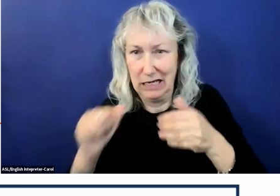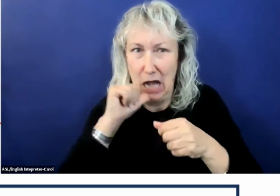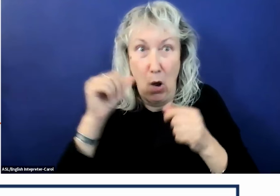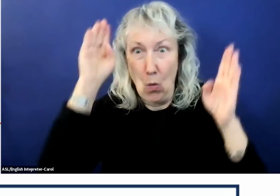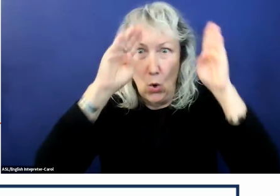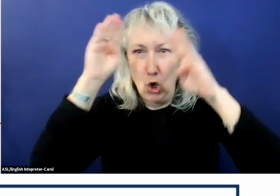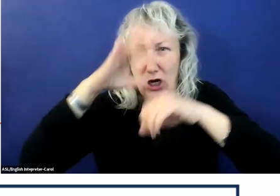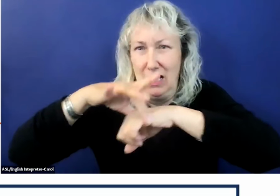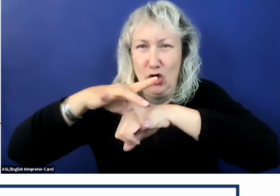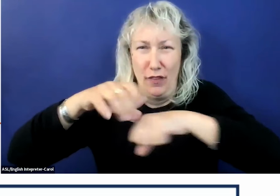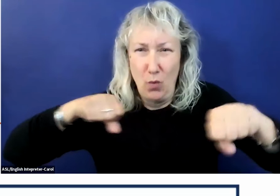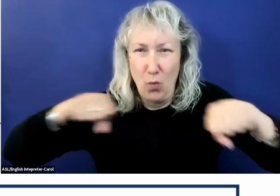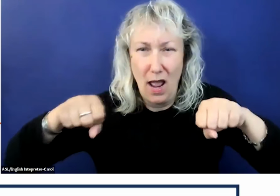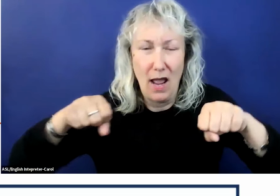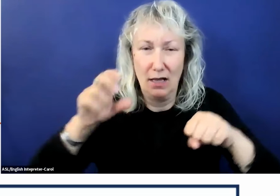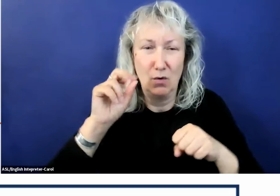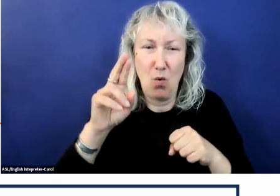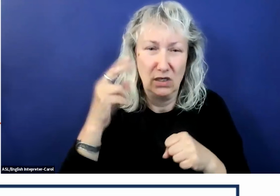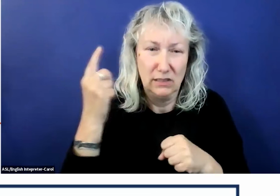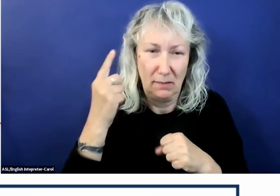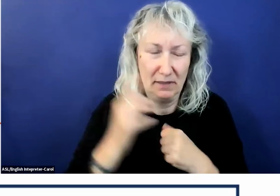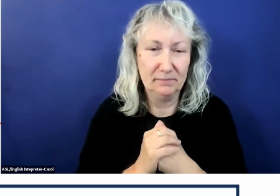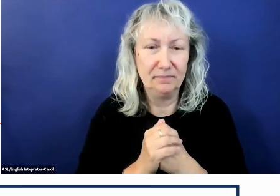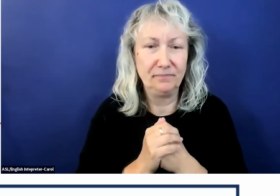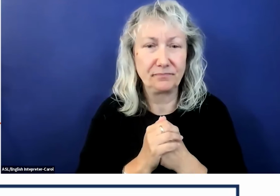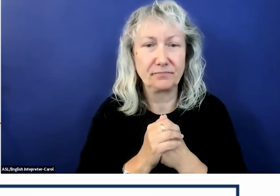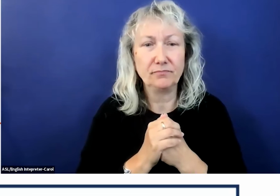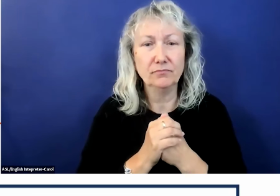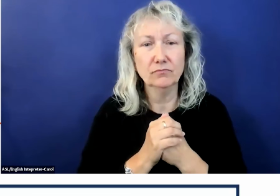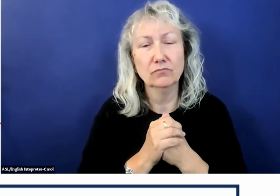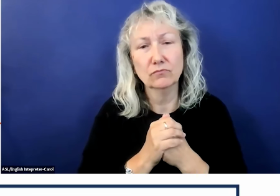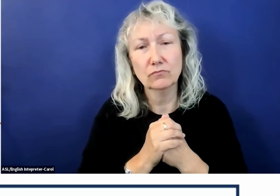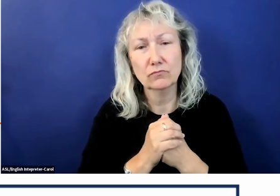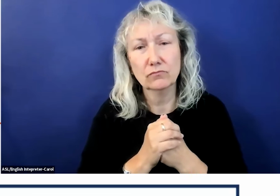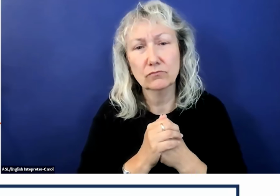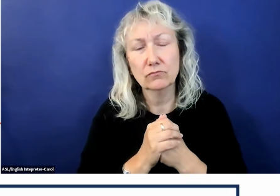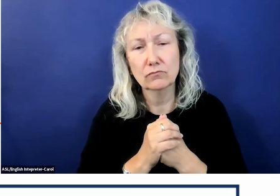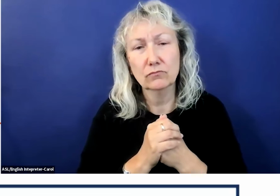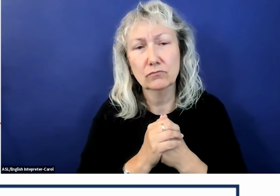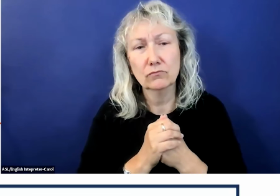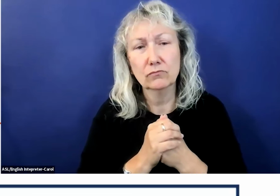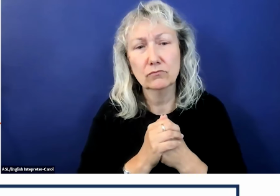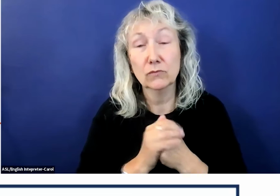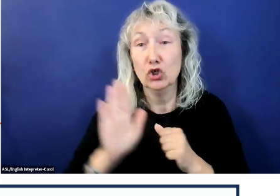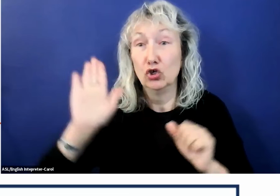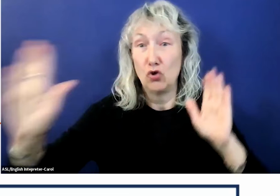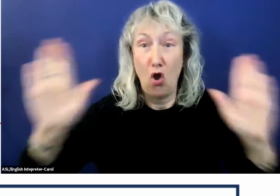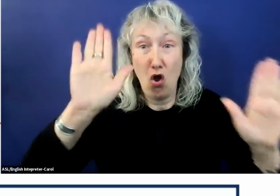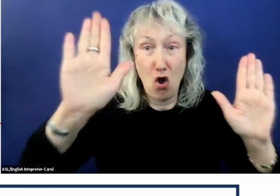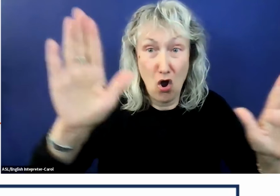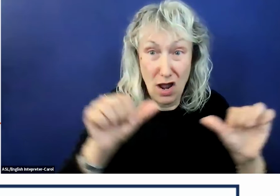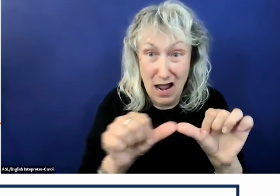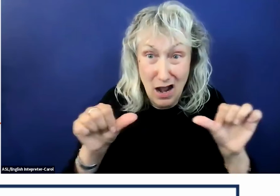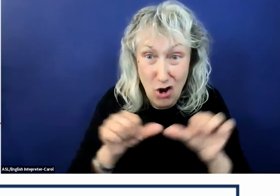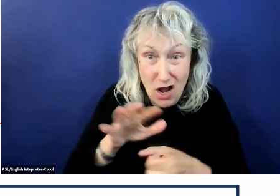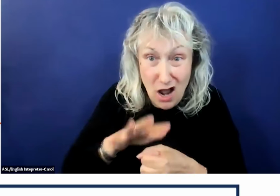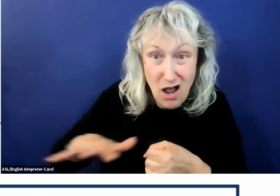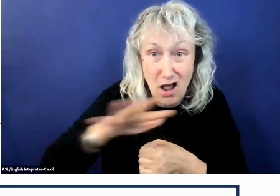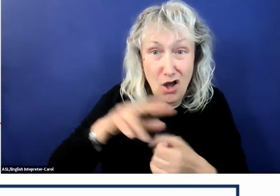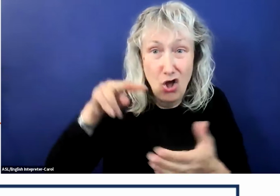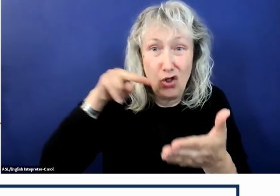Another option to learn more specifically about the environment you live in is to review Joel